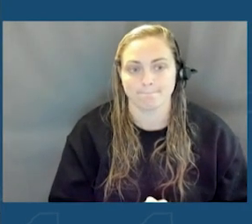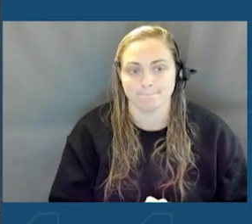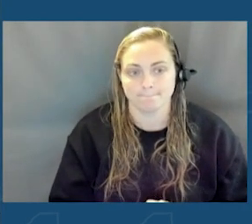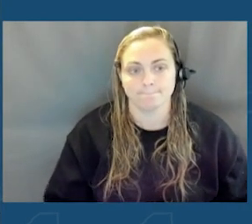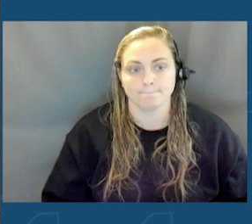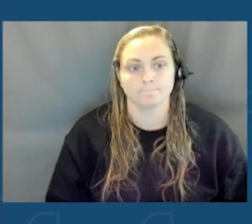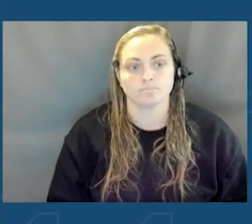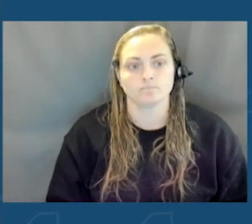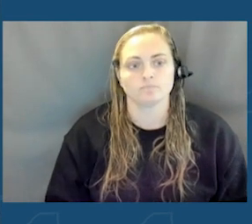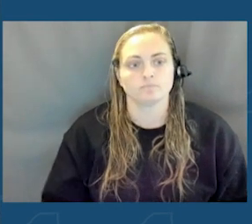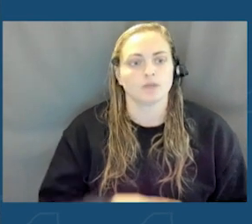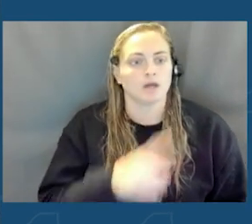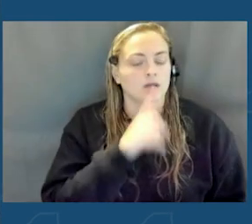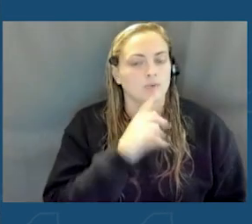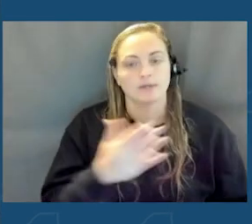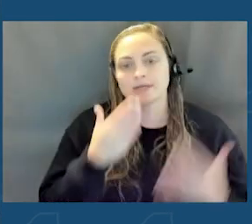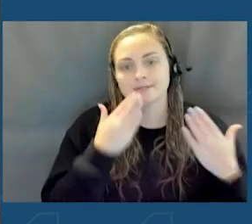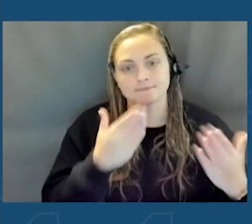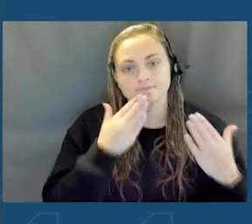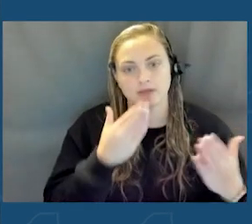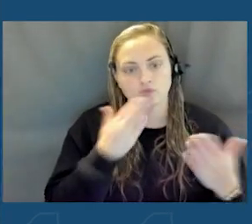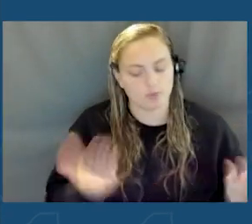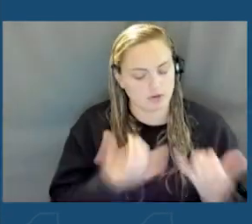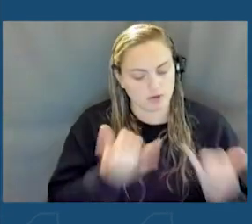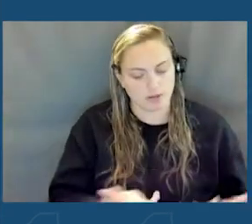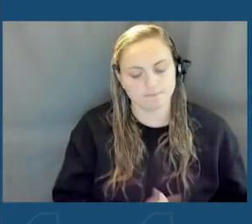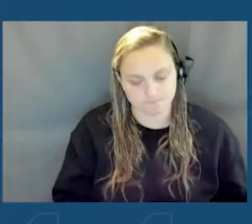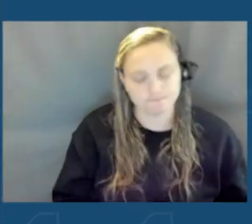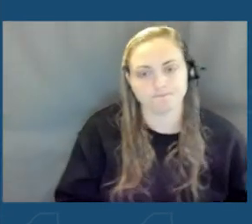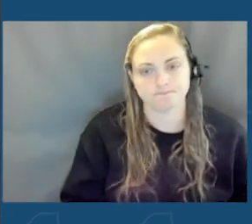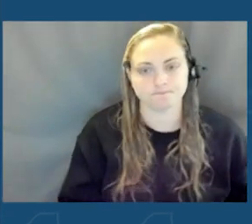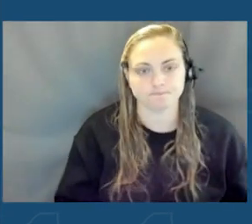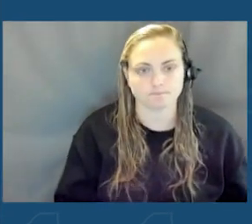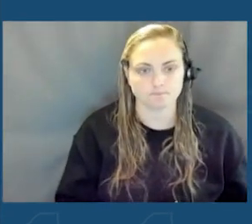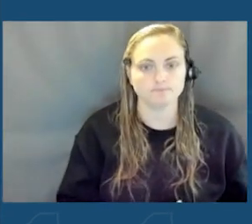I am really grateful to be here today.